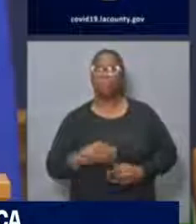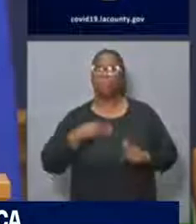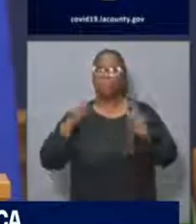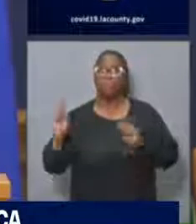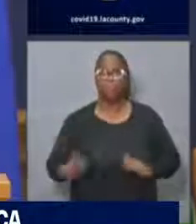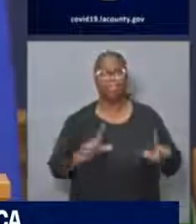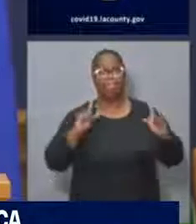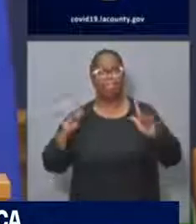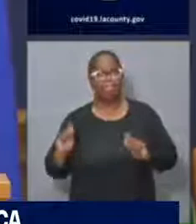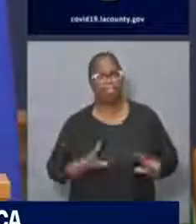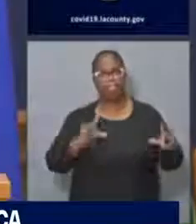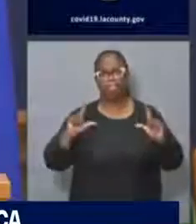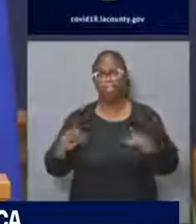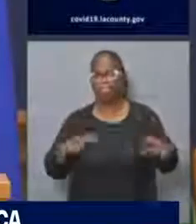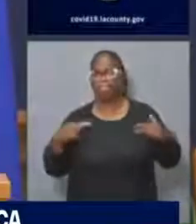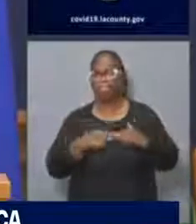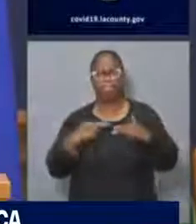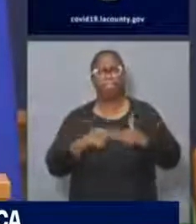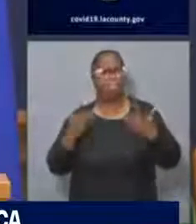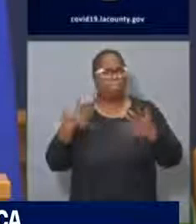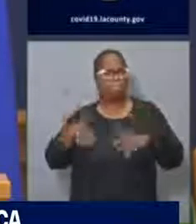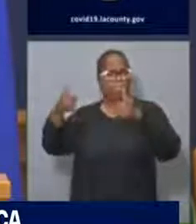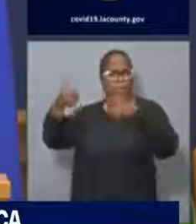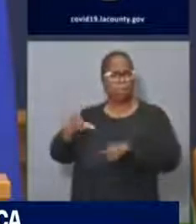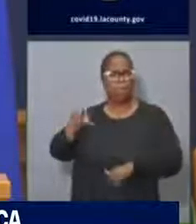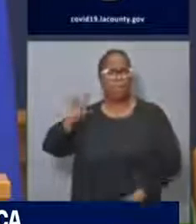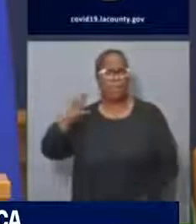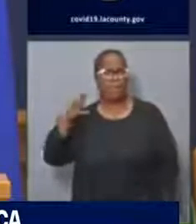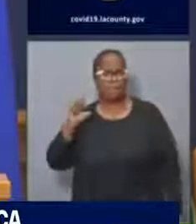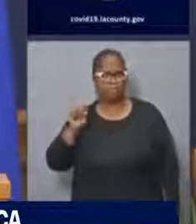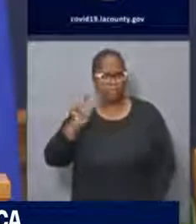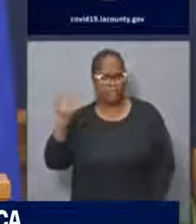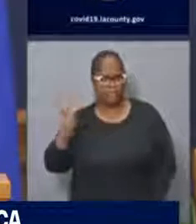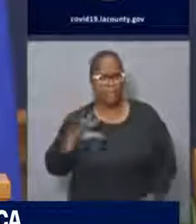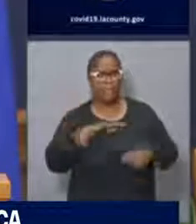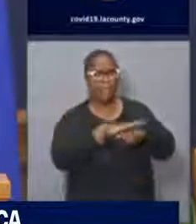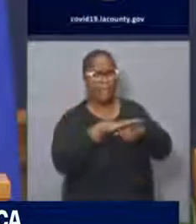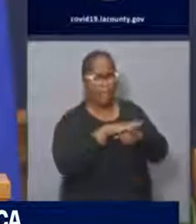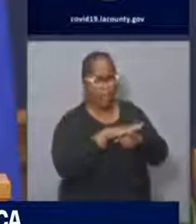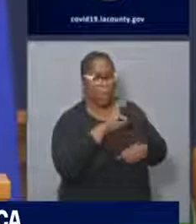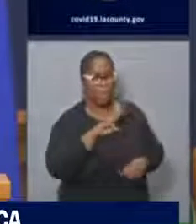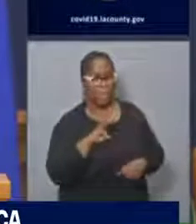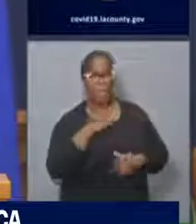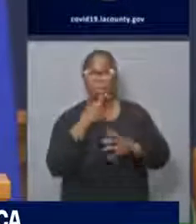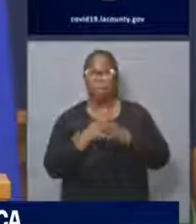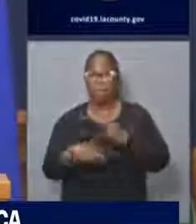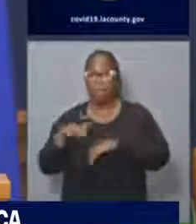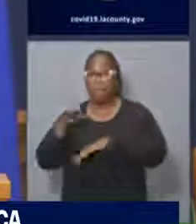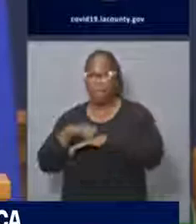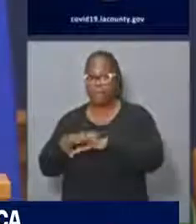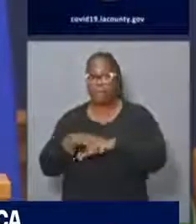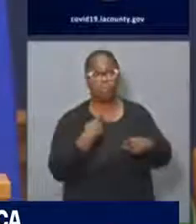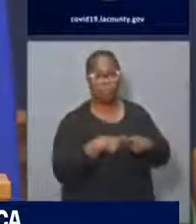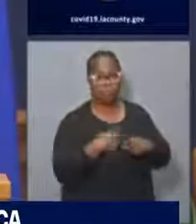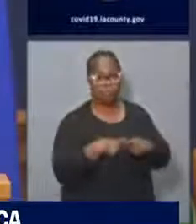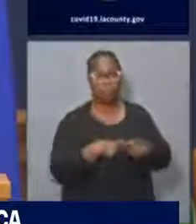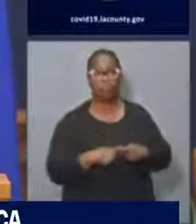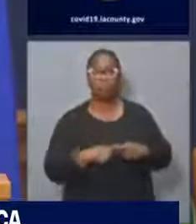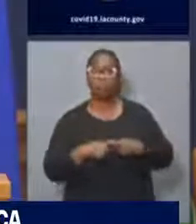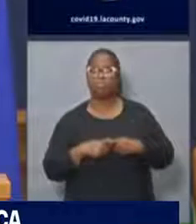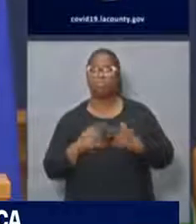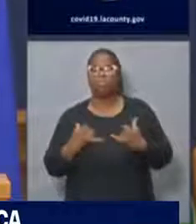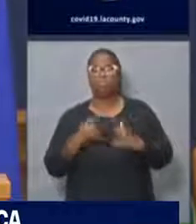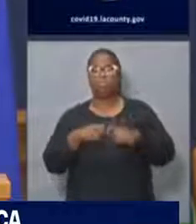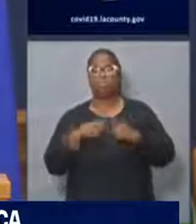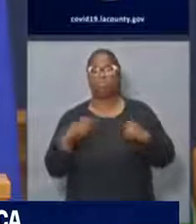slides and the model predictions are posted, as always, on the DHS and county website in both English and Spanish. In closing,